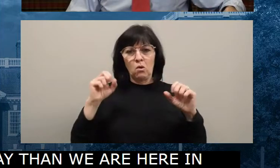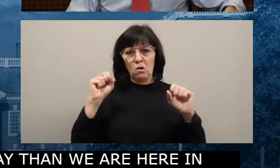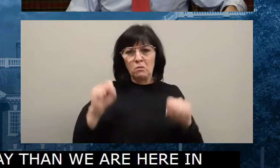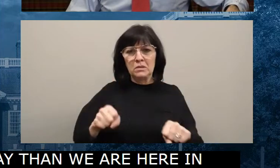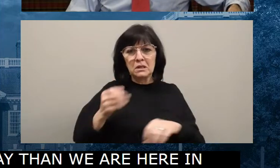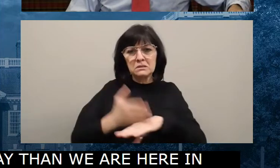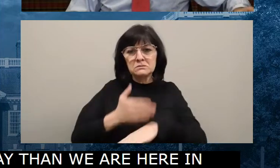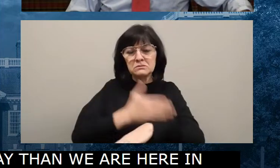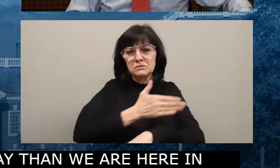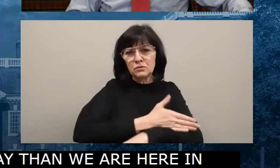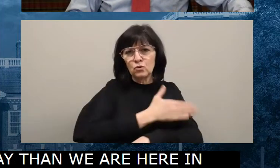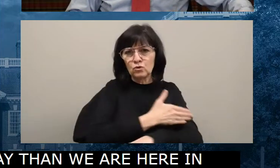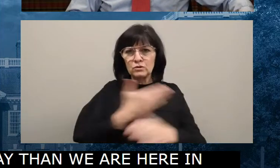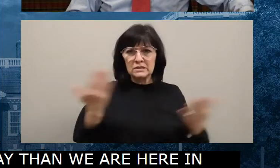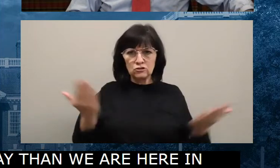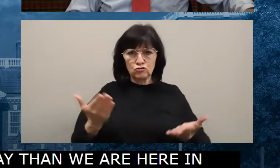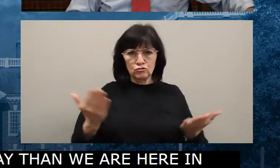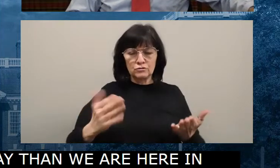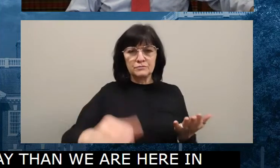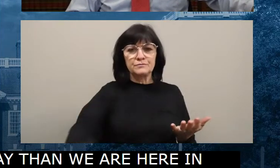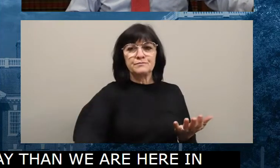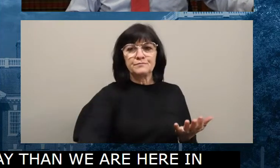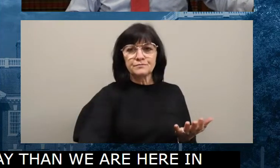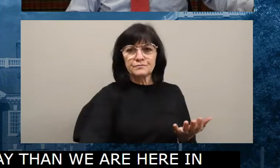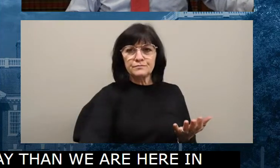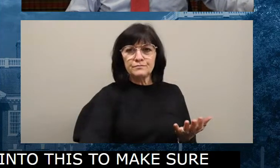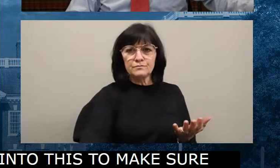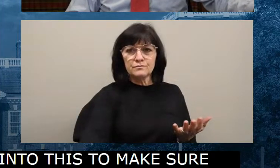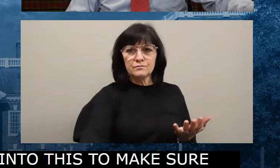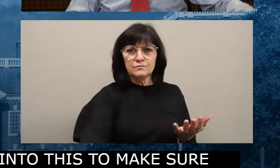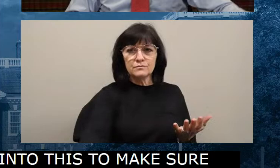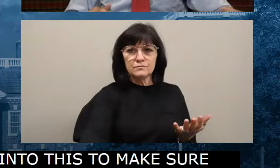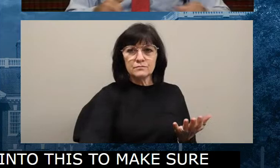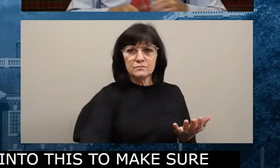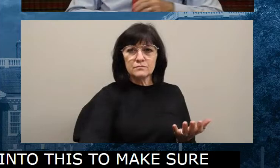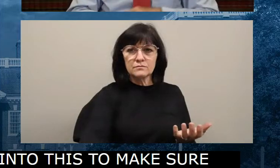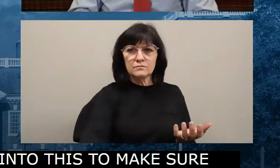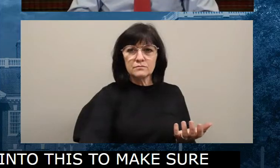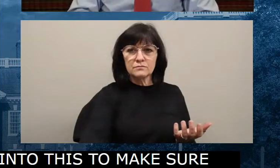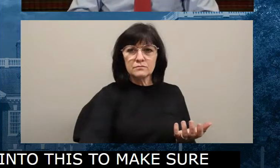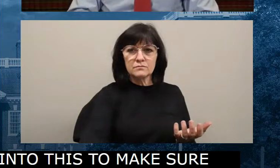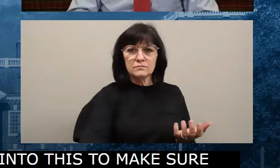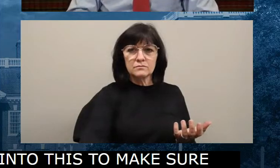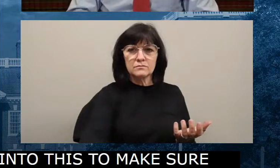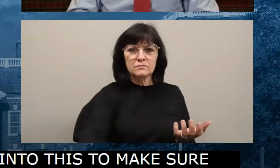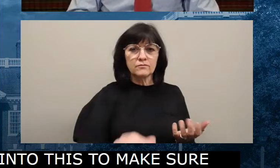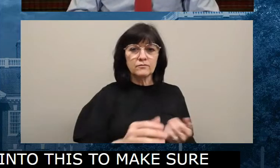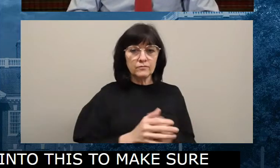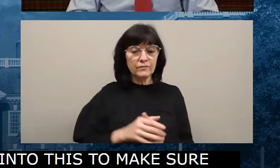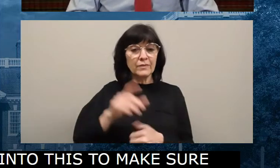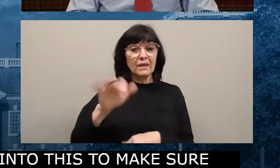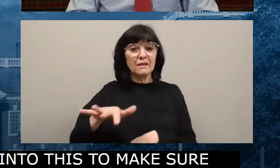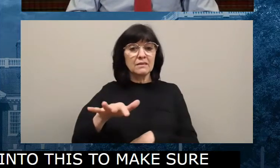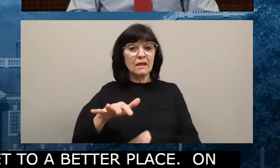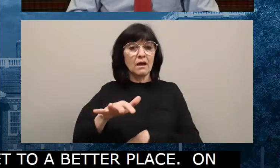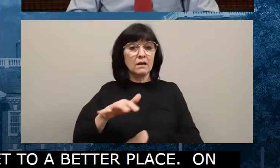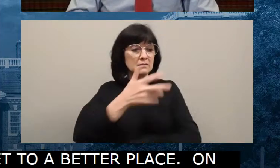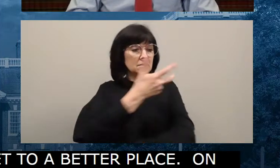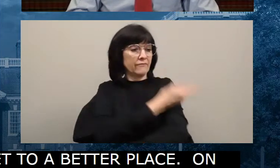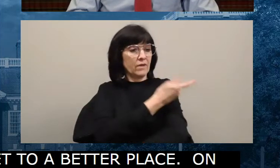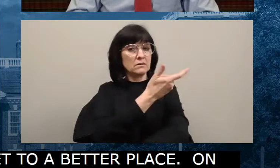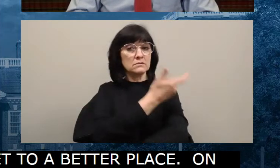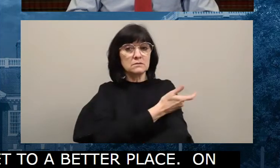place. On the vaccination side, we're really making tremendous progress, almost 600,000